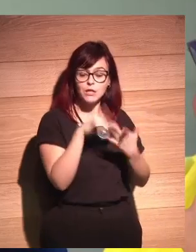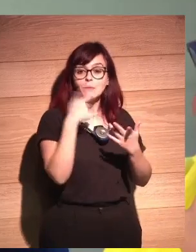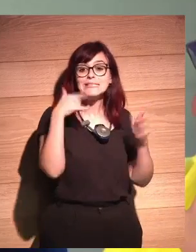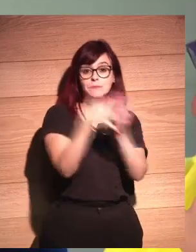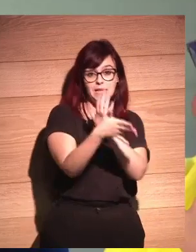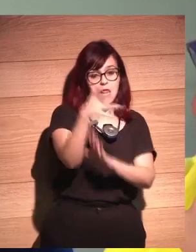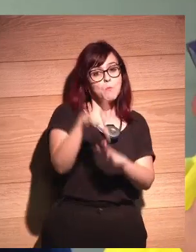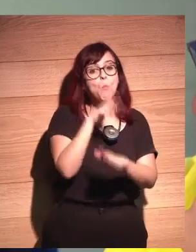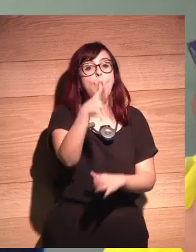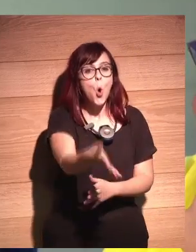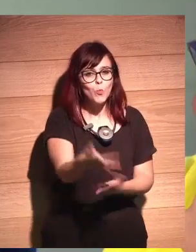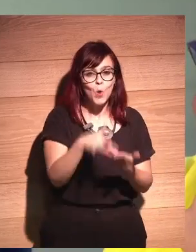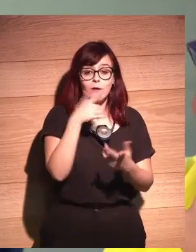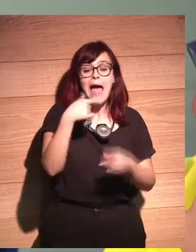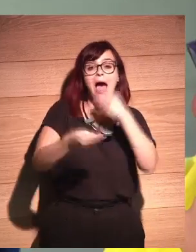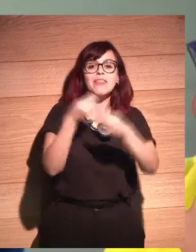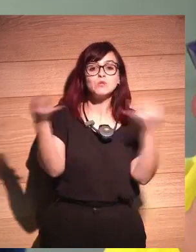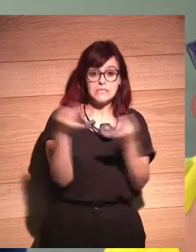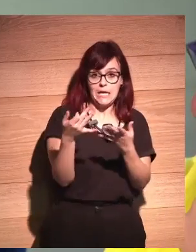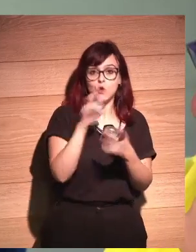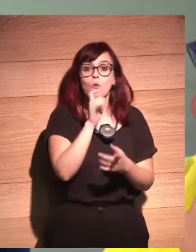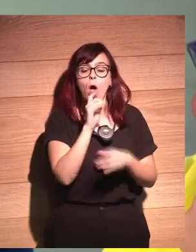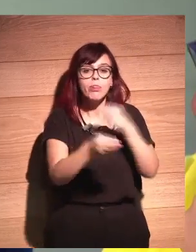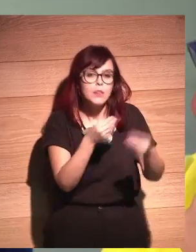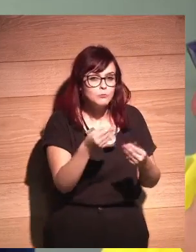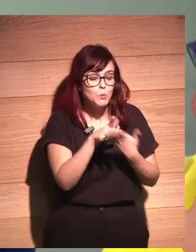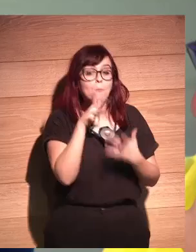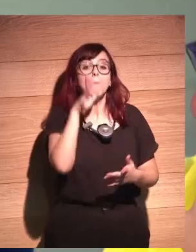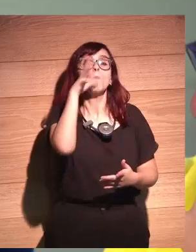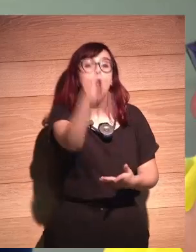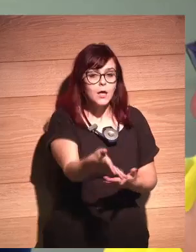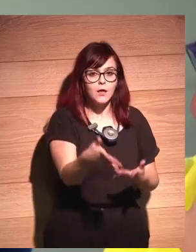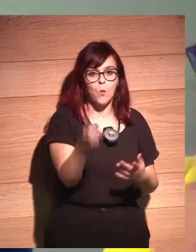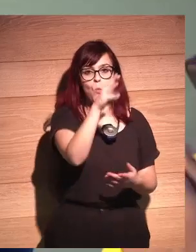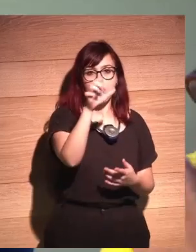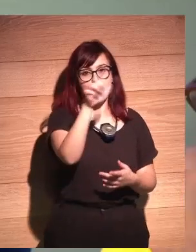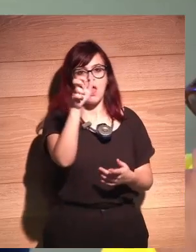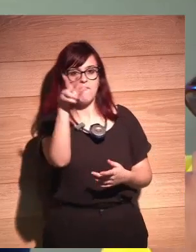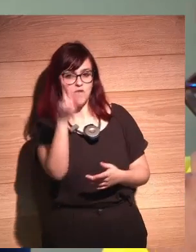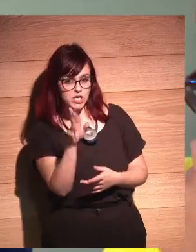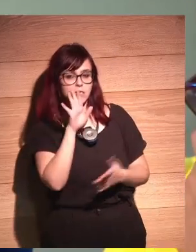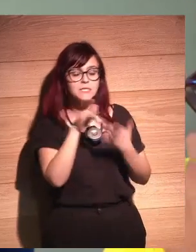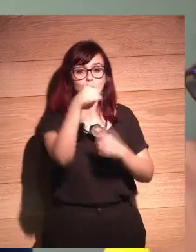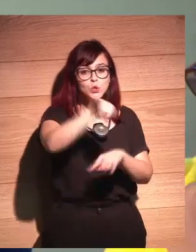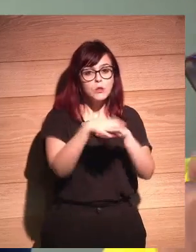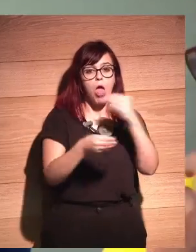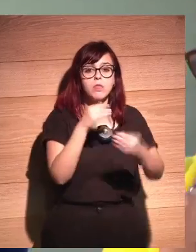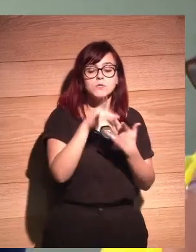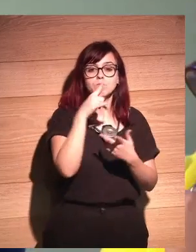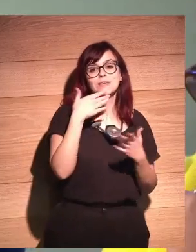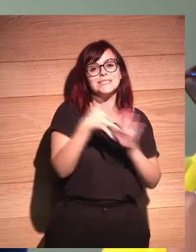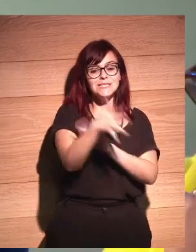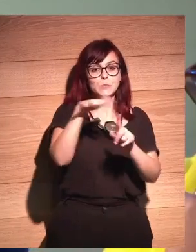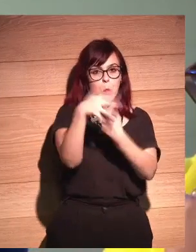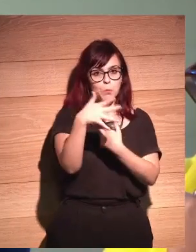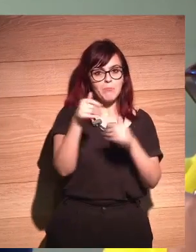identify it. And we were able to explain why we were doing well ever, and this is why we were trying